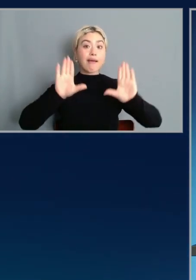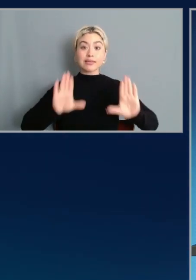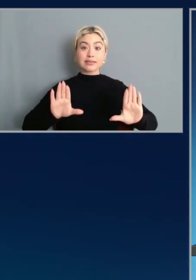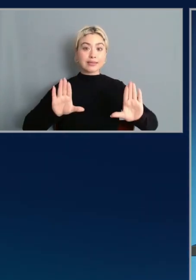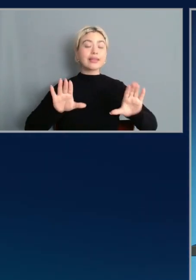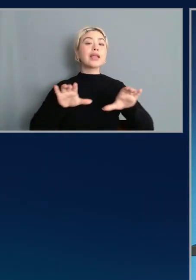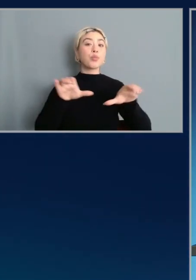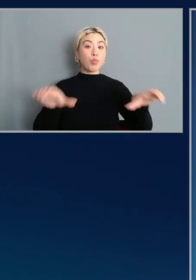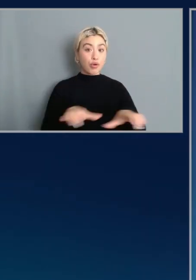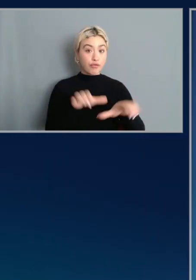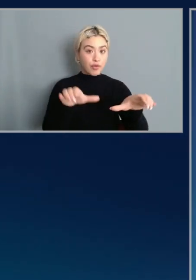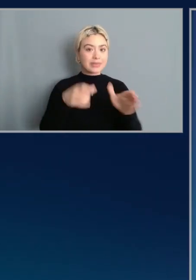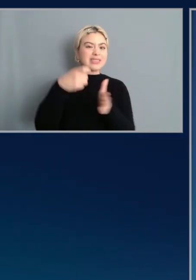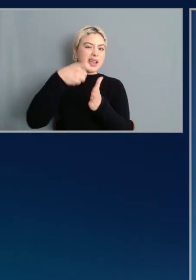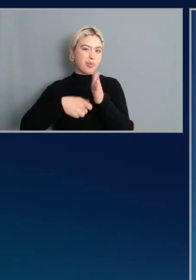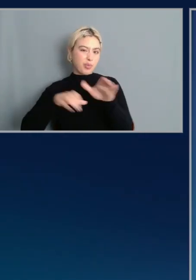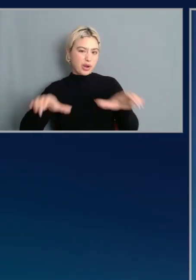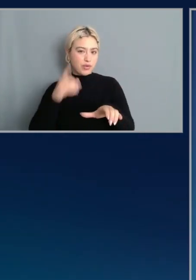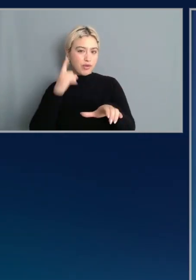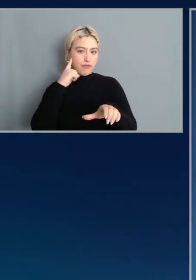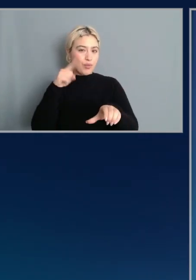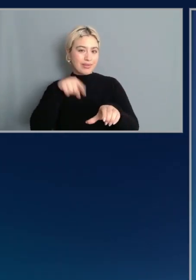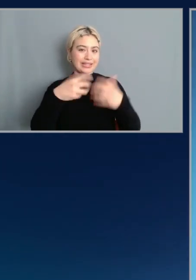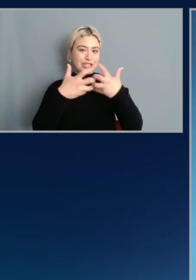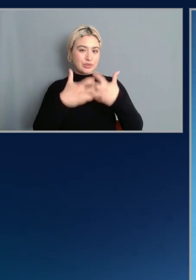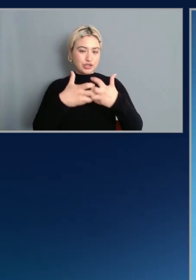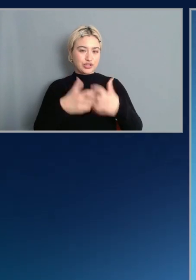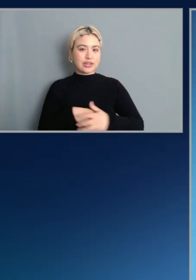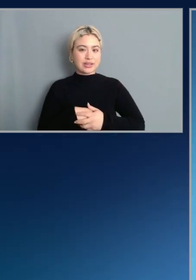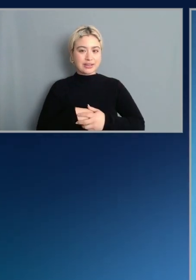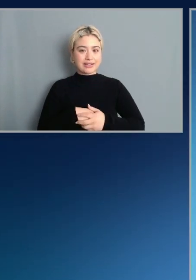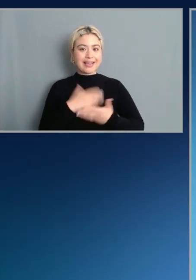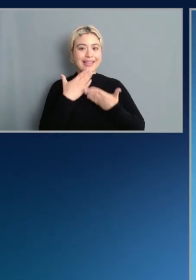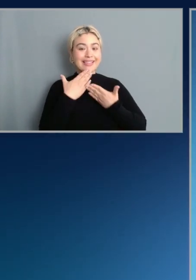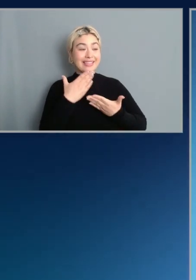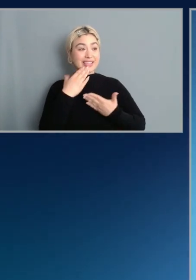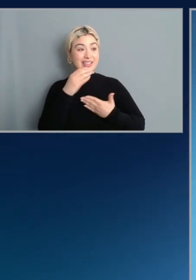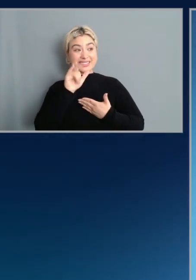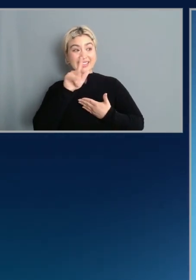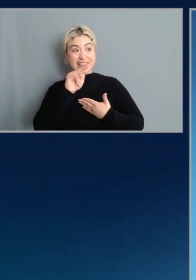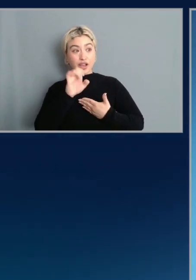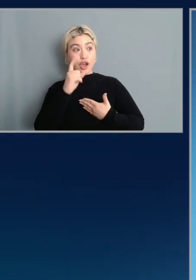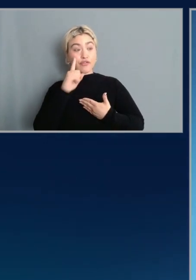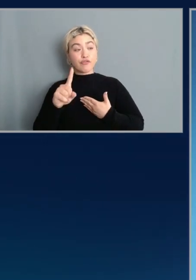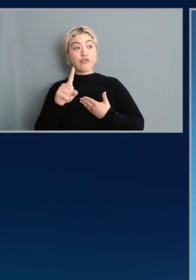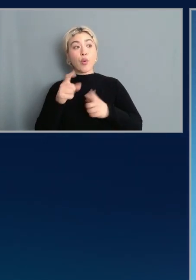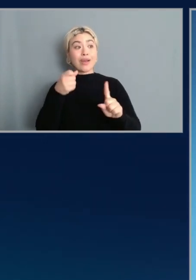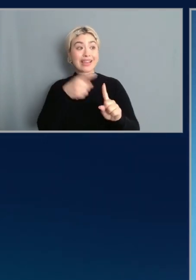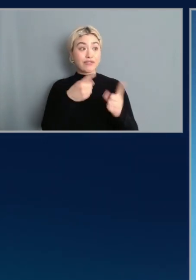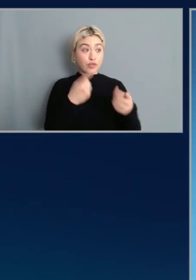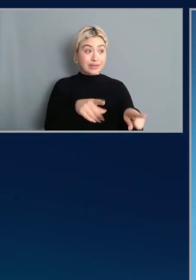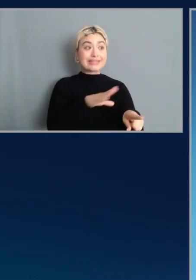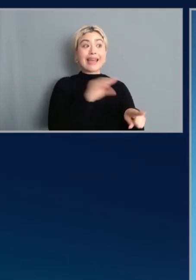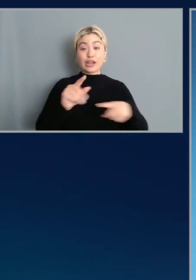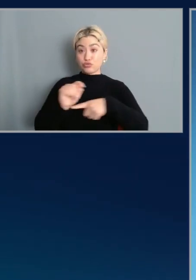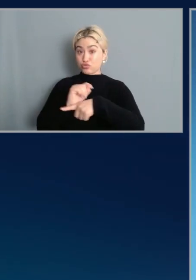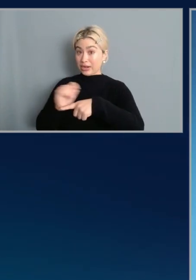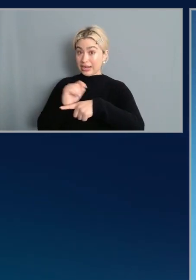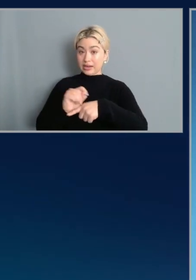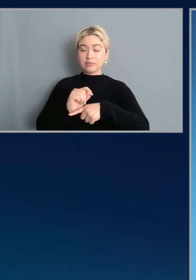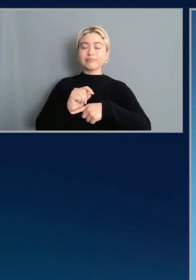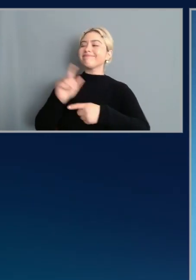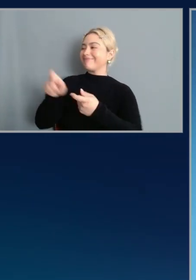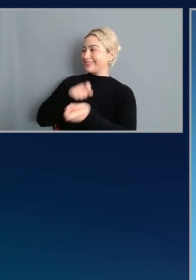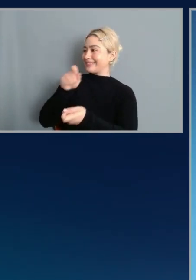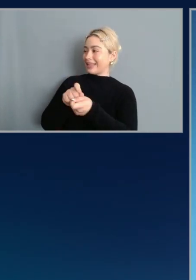performance and price performance on these machines. Dedicated silicon for specifically for inference and training, right? Exactly. Beautiful, beautiful. Exactly.